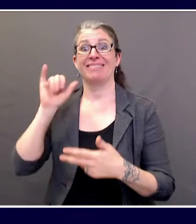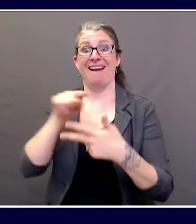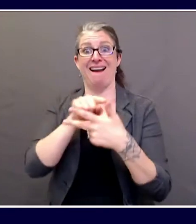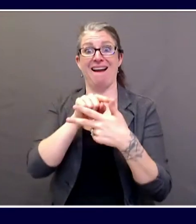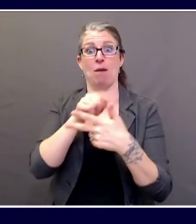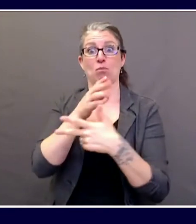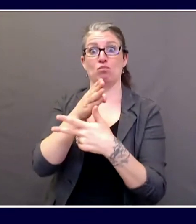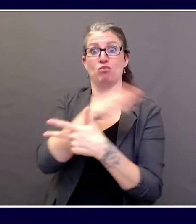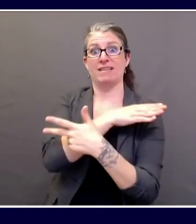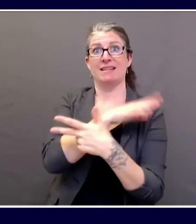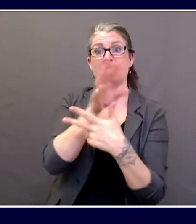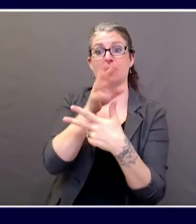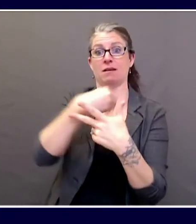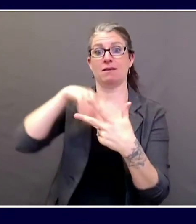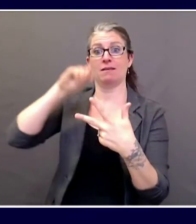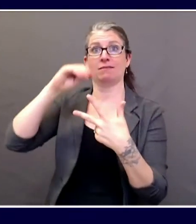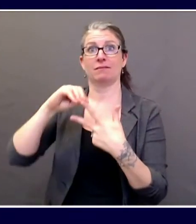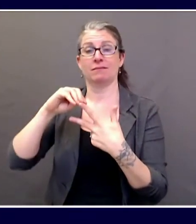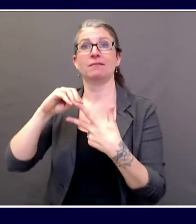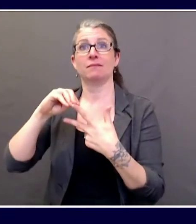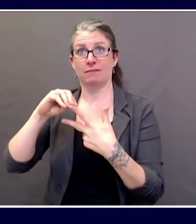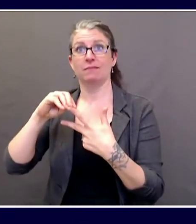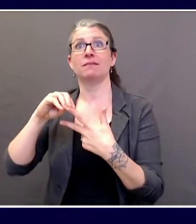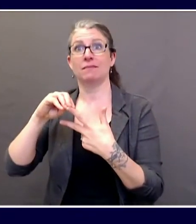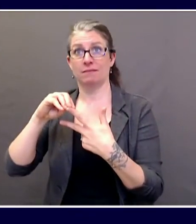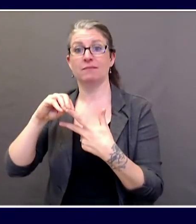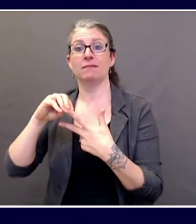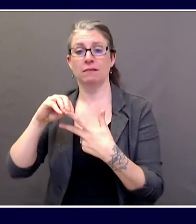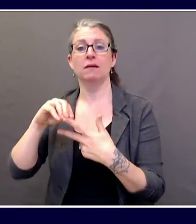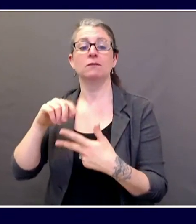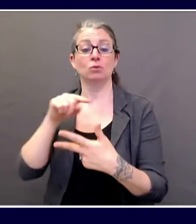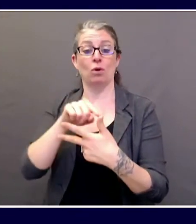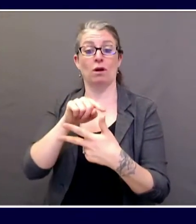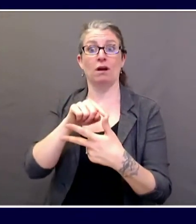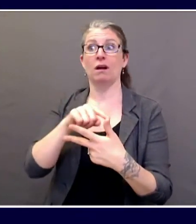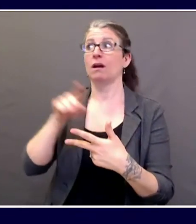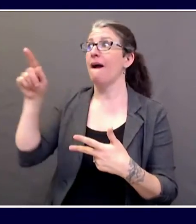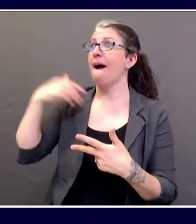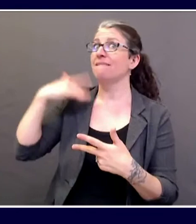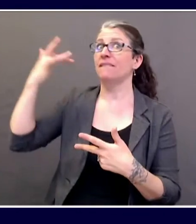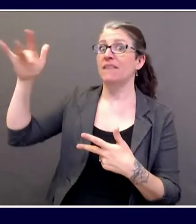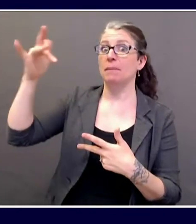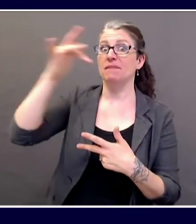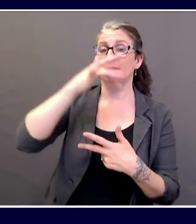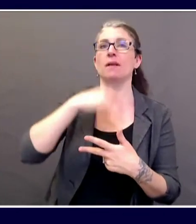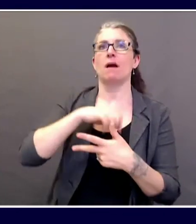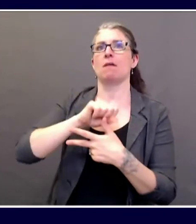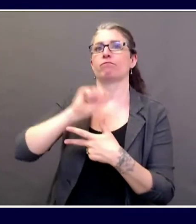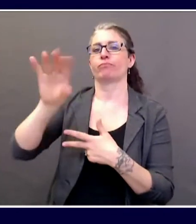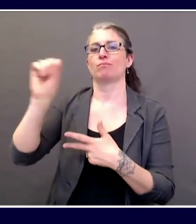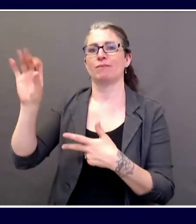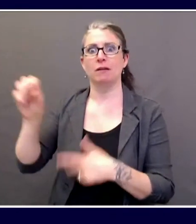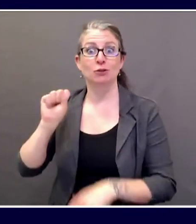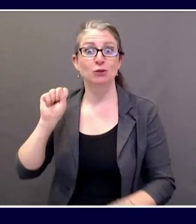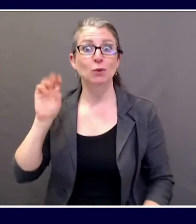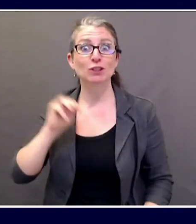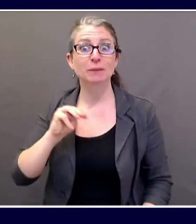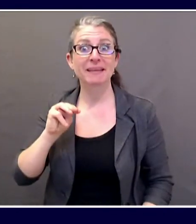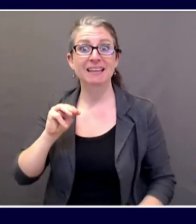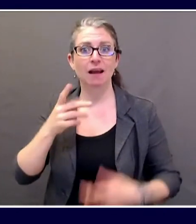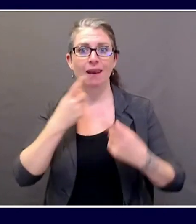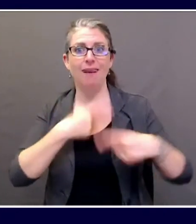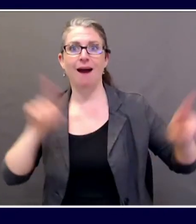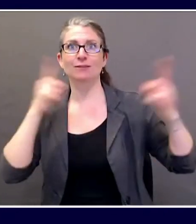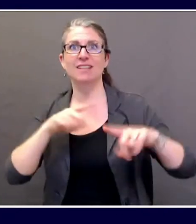is put it on social media, put the word out. But in parallel, we give that facility a list of names and phone numbers that they can